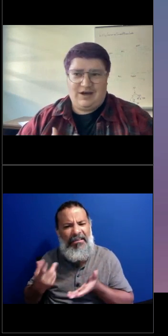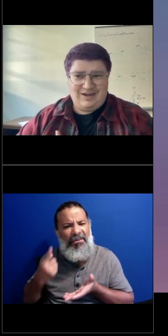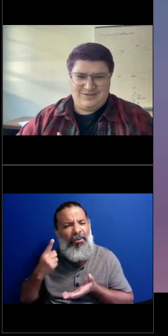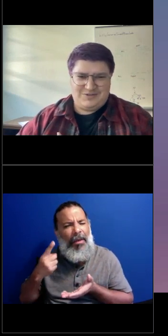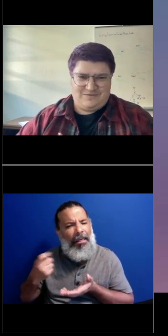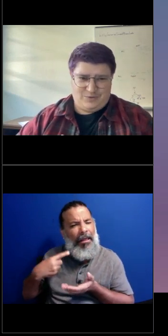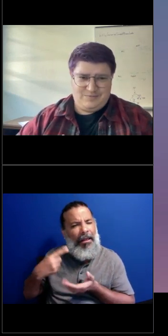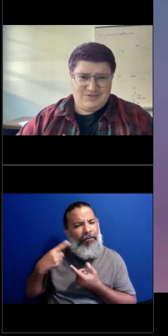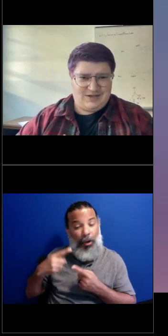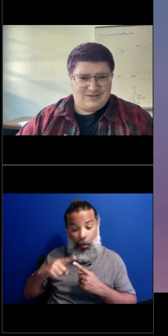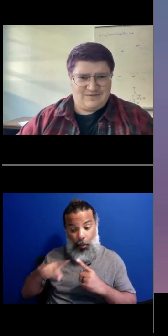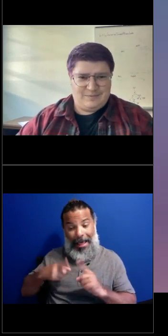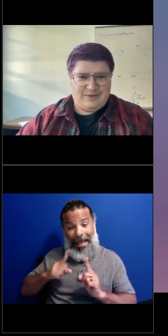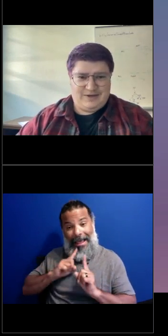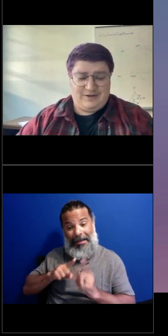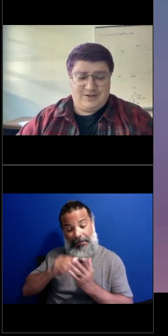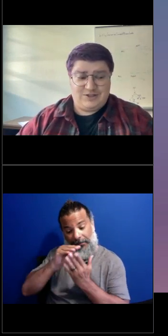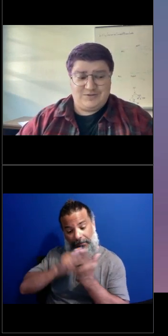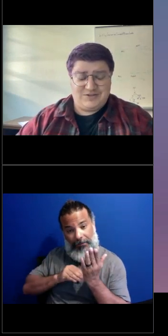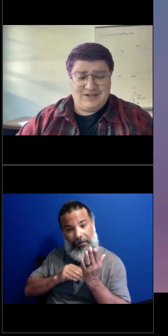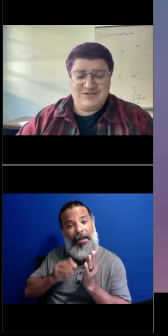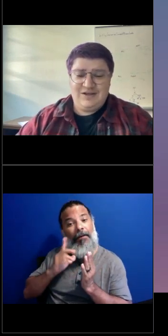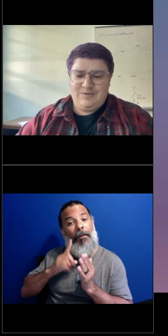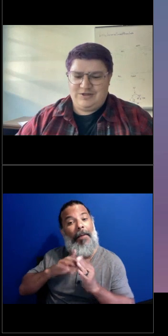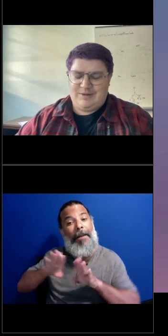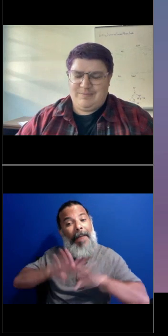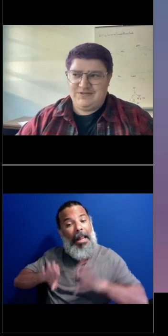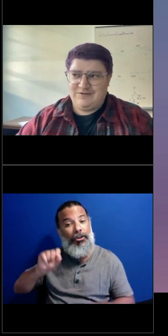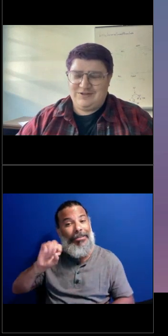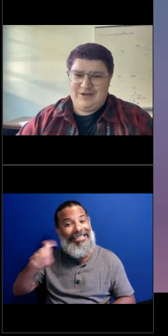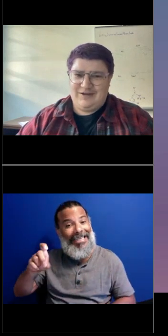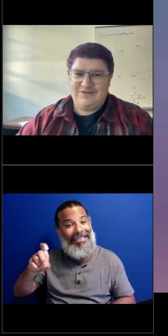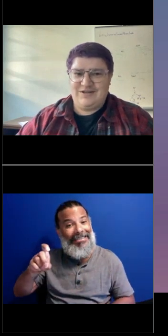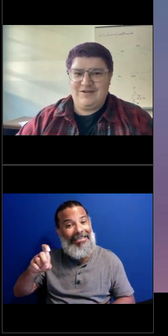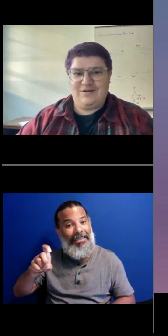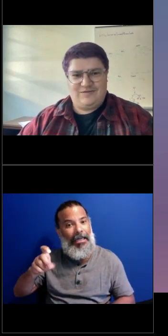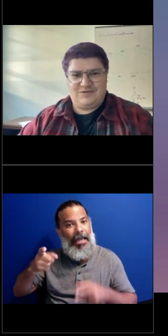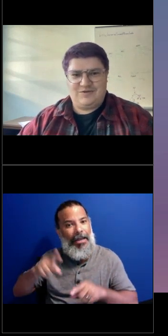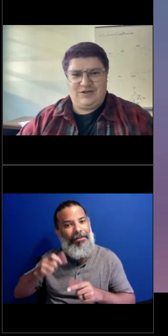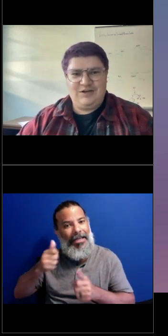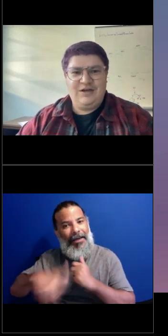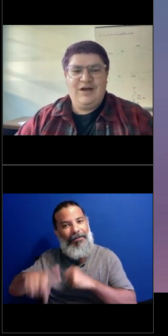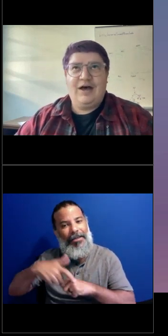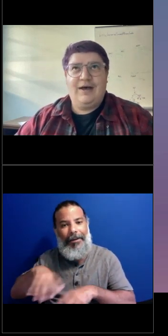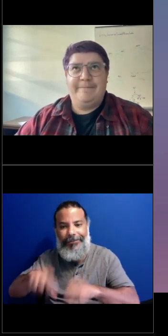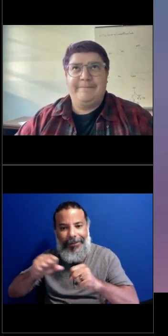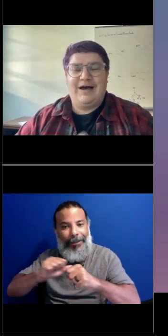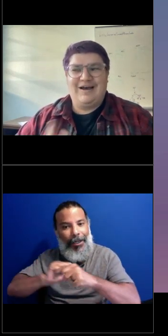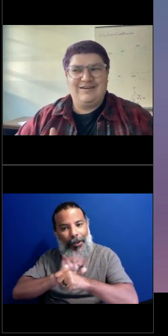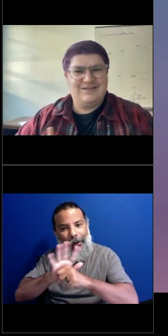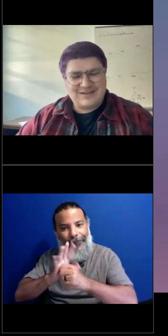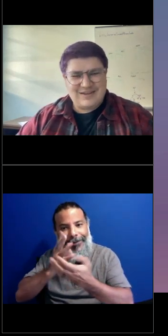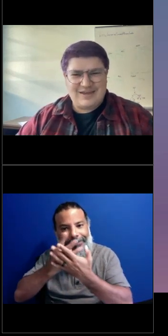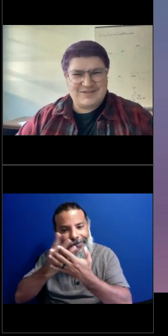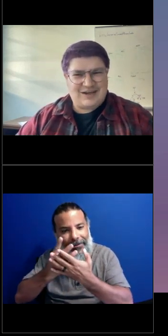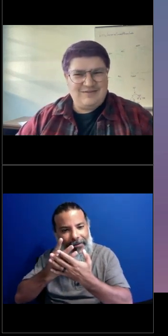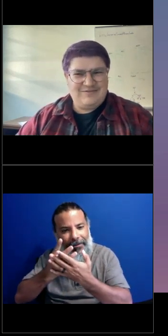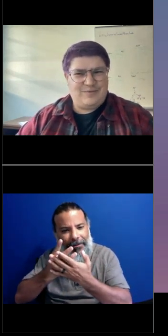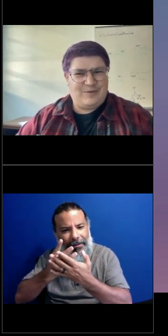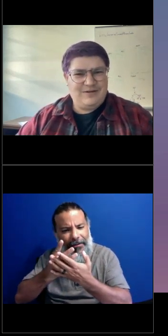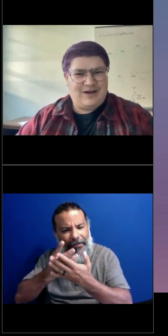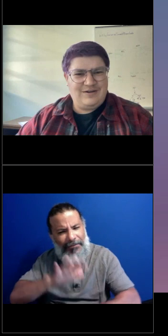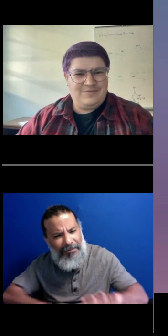when I answer forms that ask for my biological sex, which happens every time I have to take a COVID screening, it's